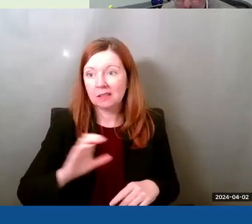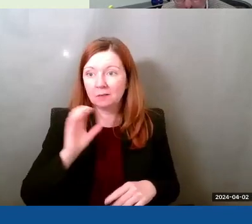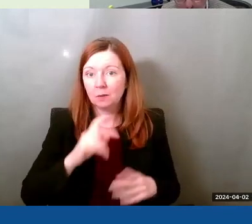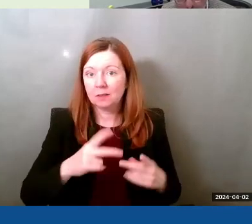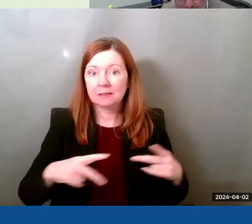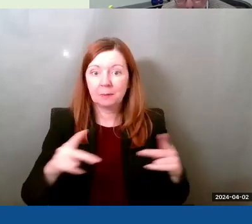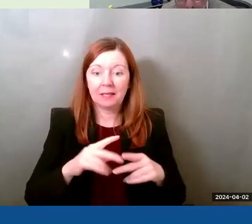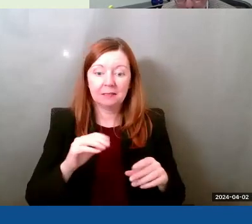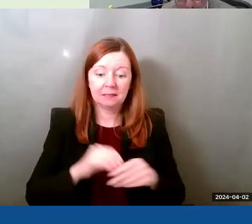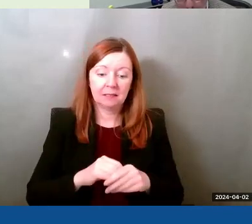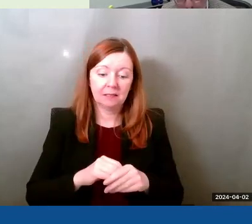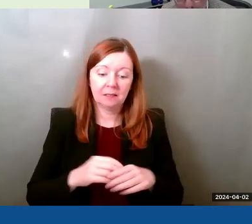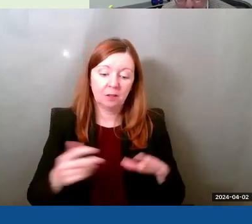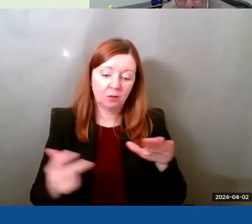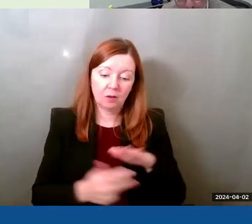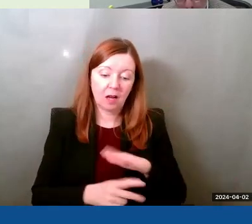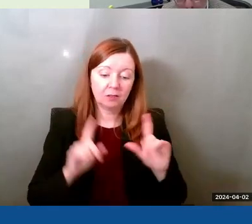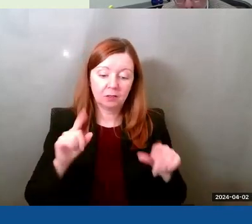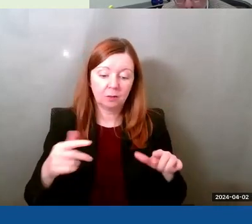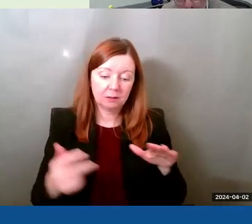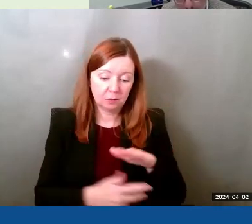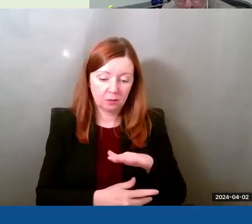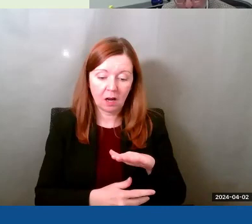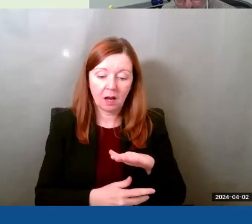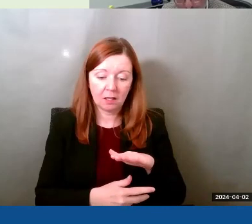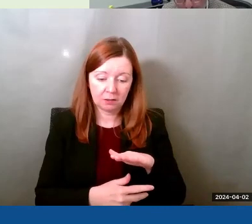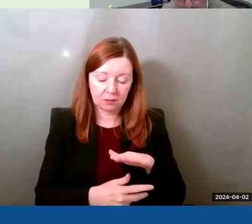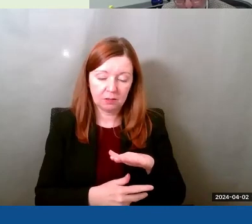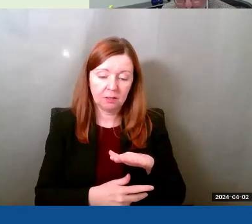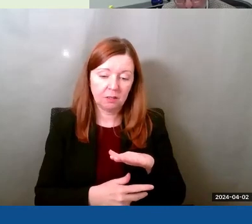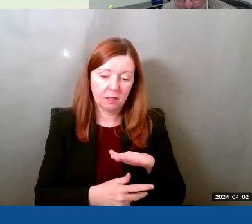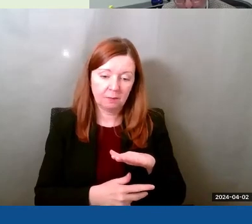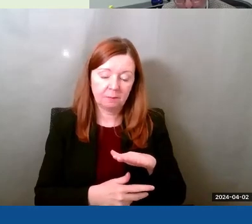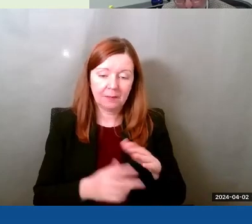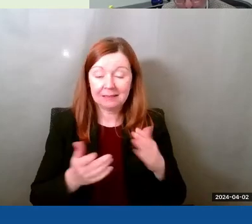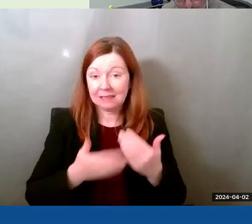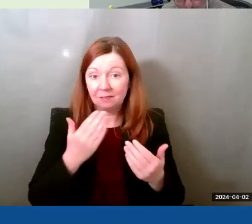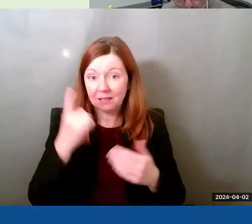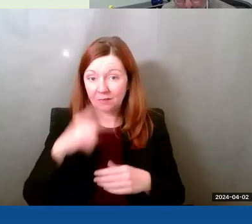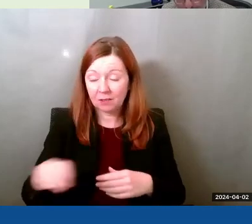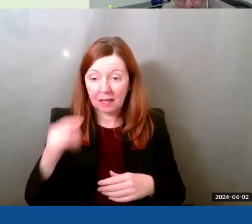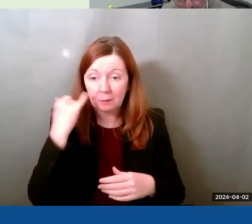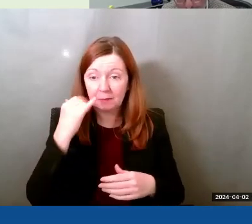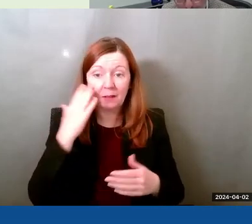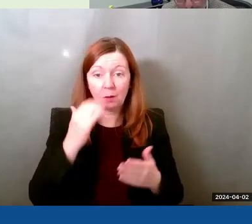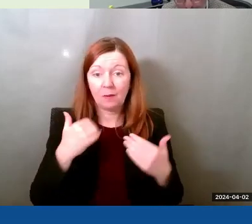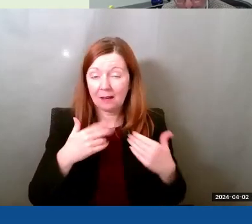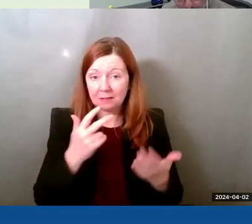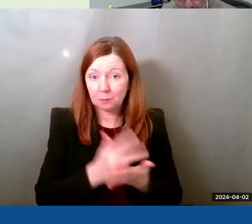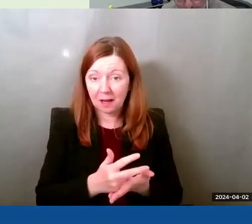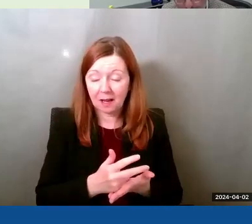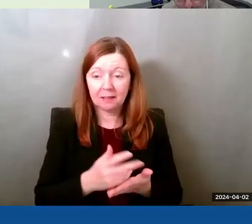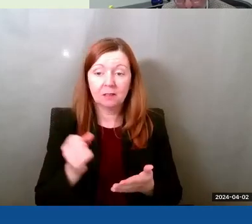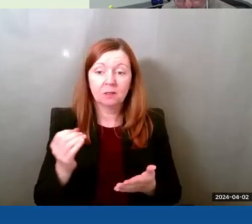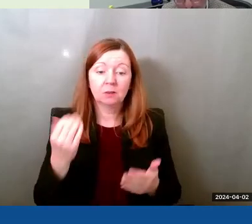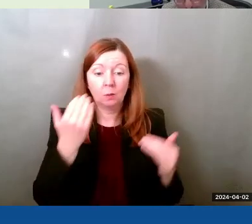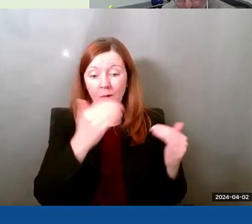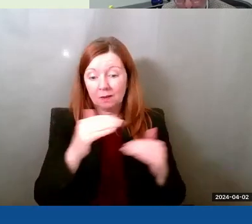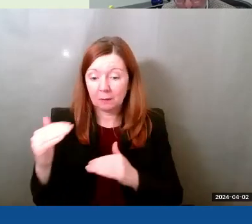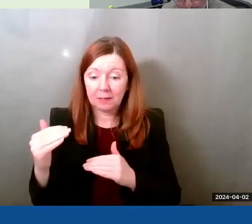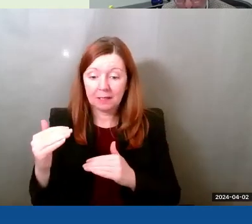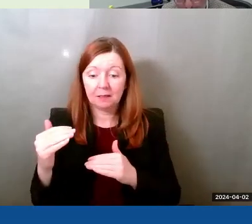in a garage. They're going to be going to a garage that they choose, that is convenient for them, and they know they have a spot in. So it will limit